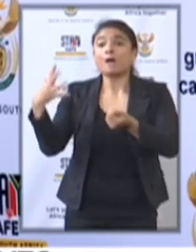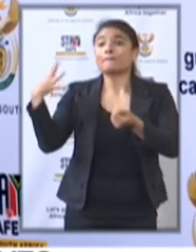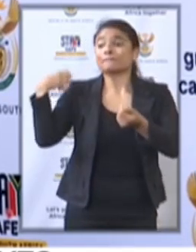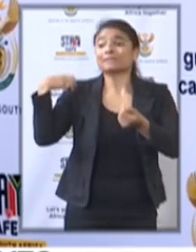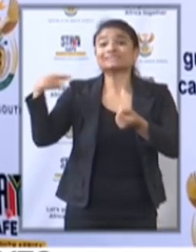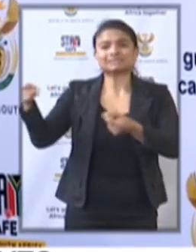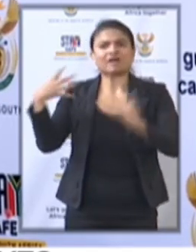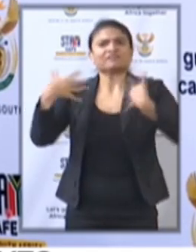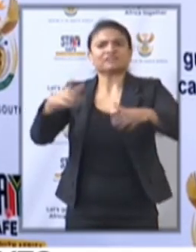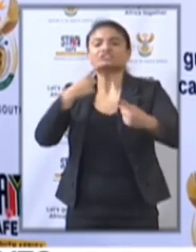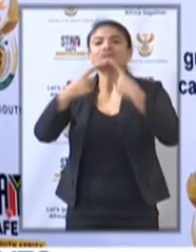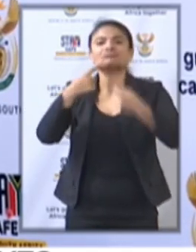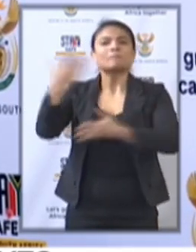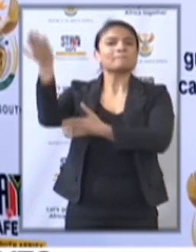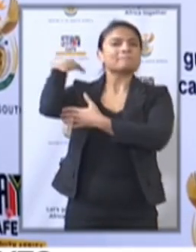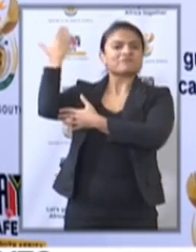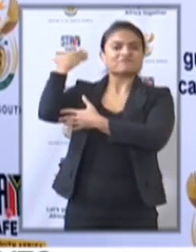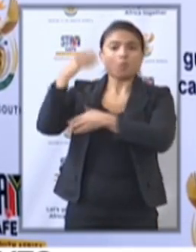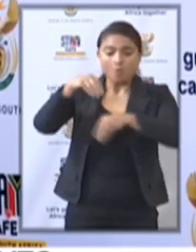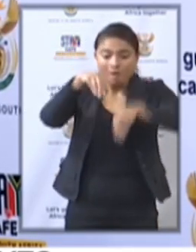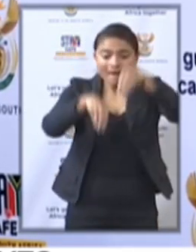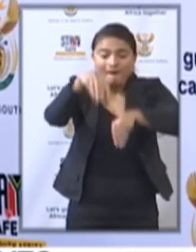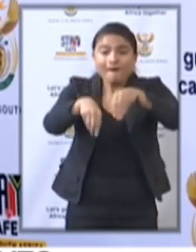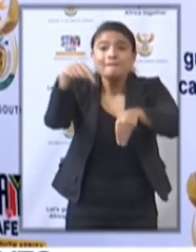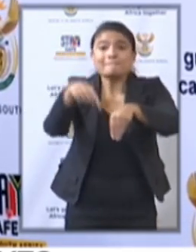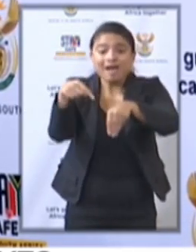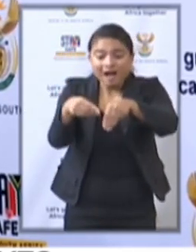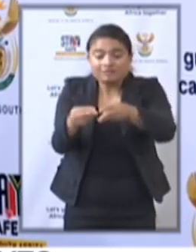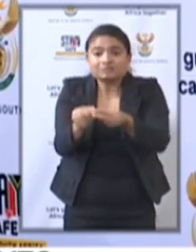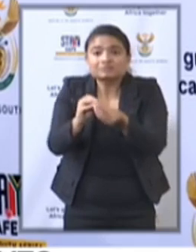in the plants, to look at whether this